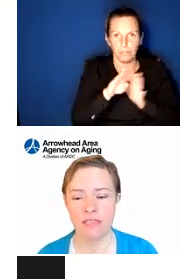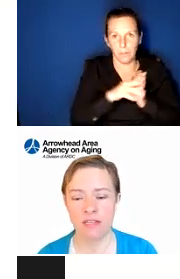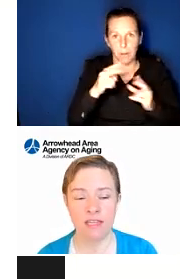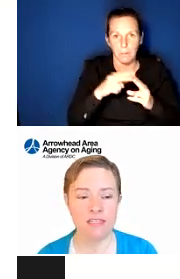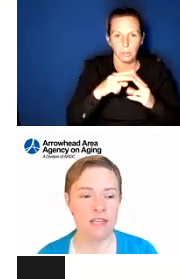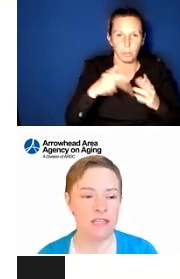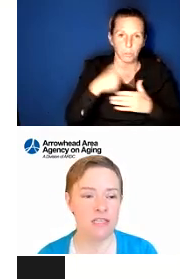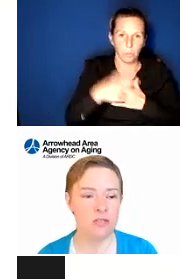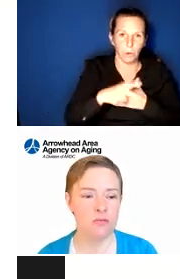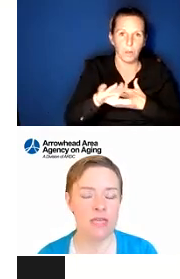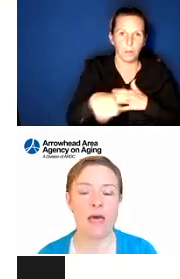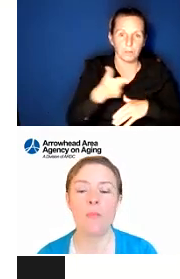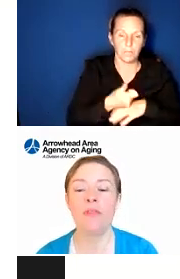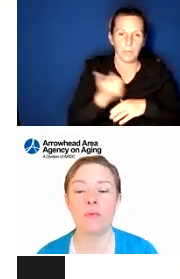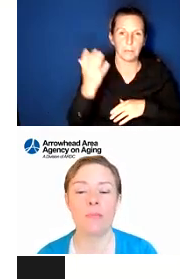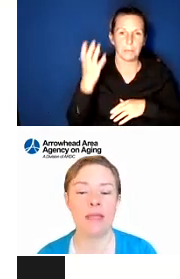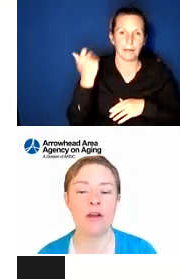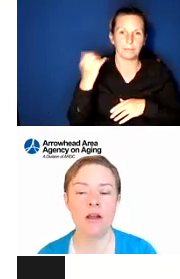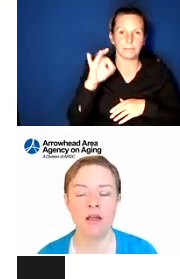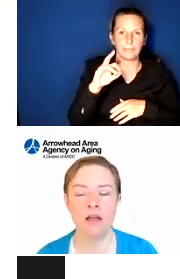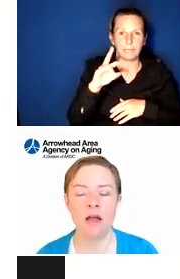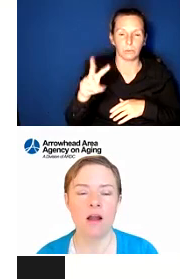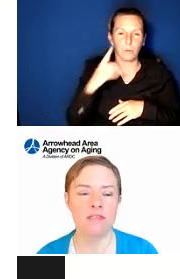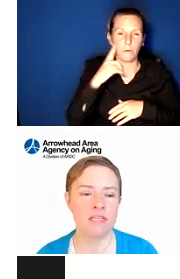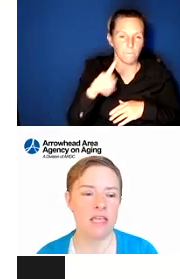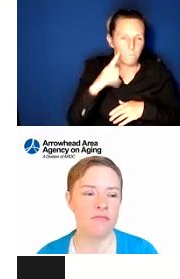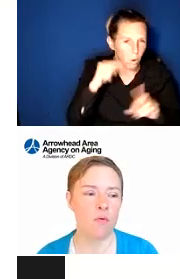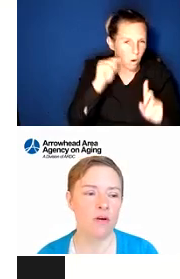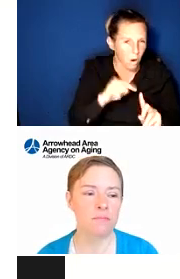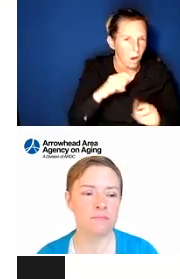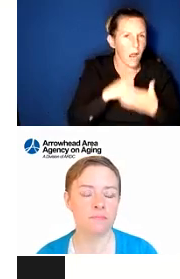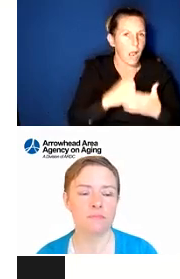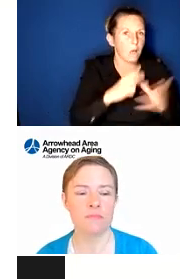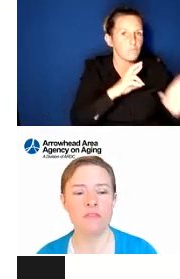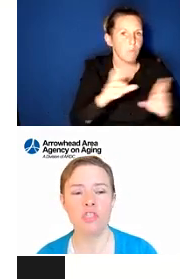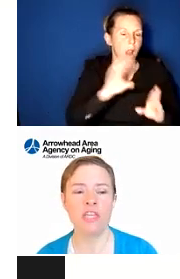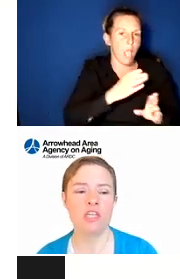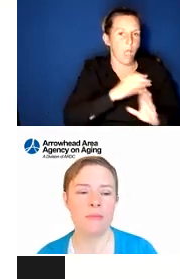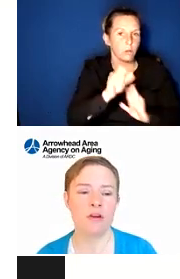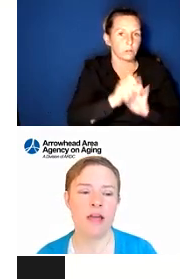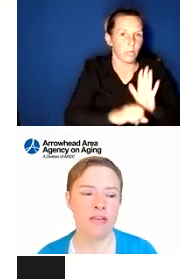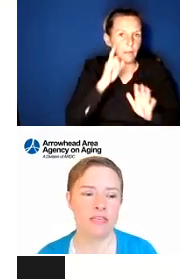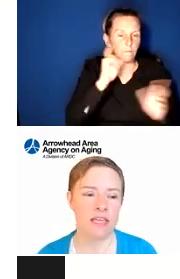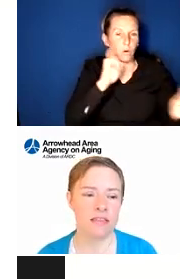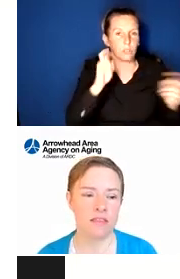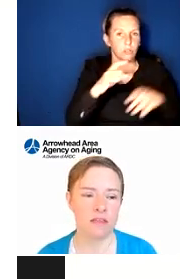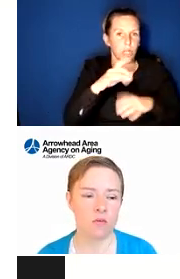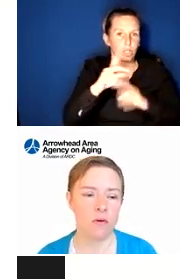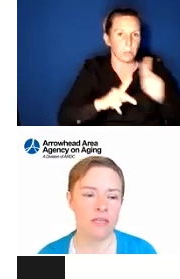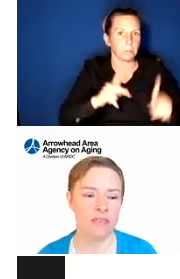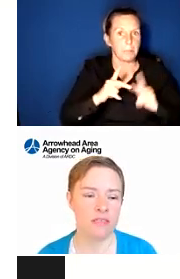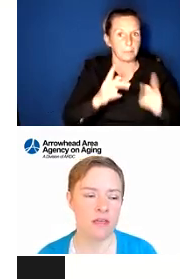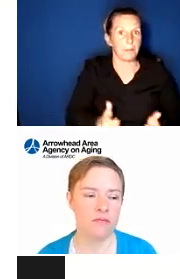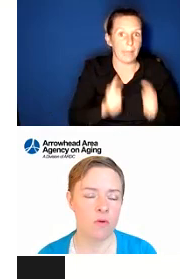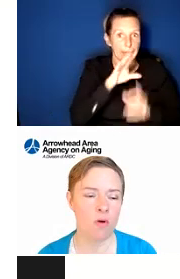was enacted in 1992 to help really prepare our state for the changing demographics and the